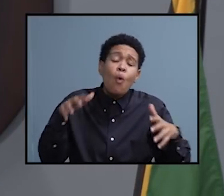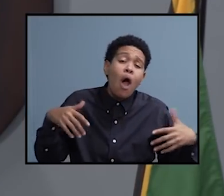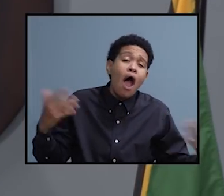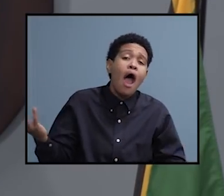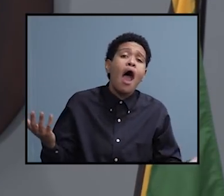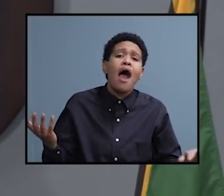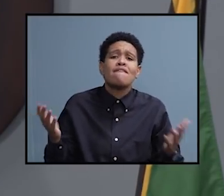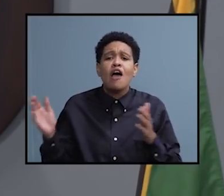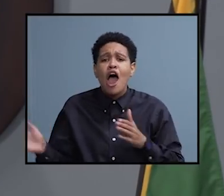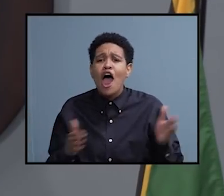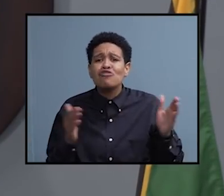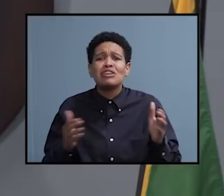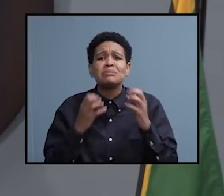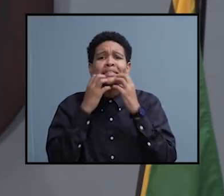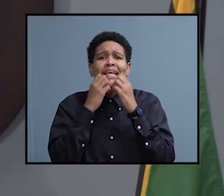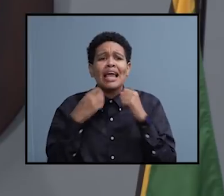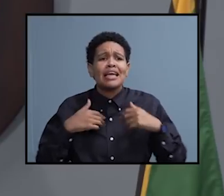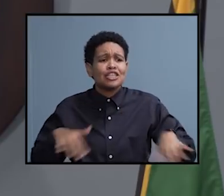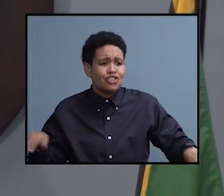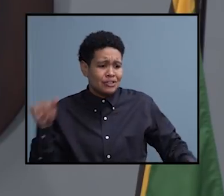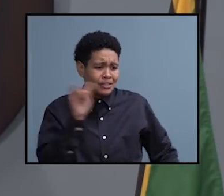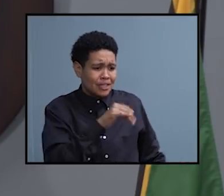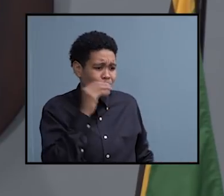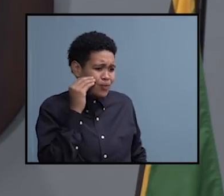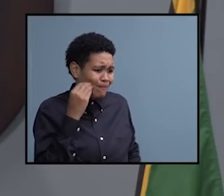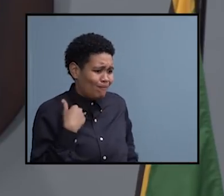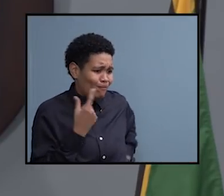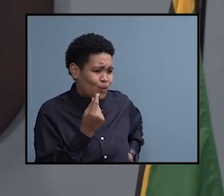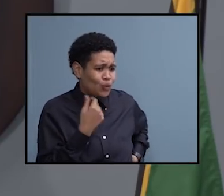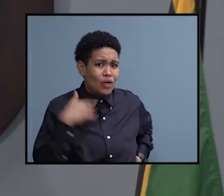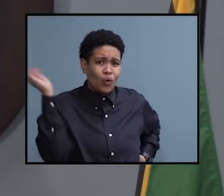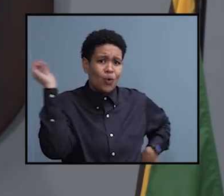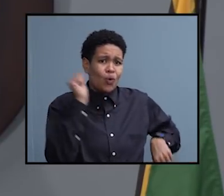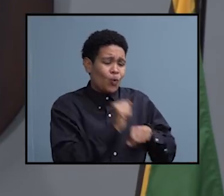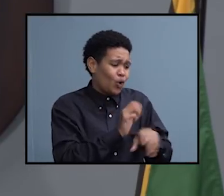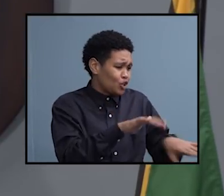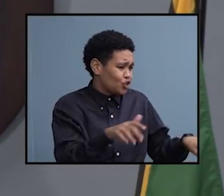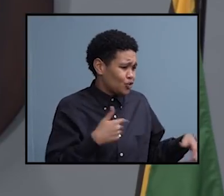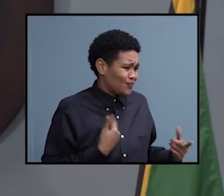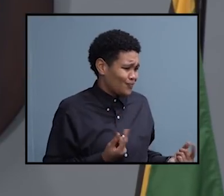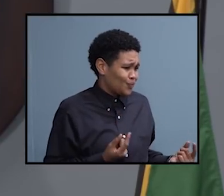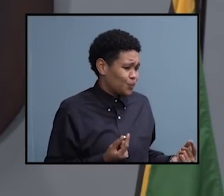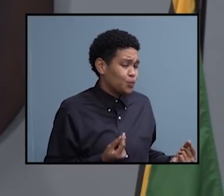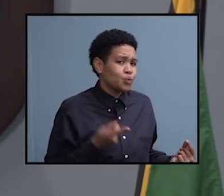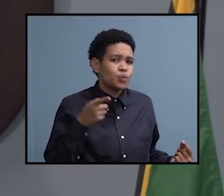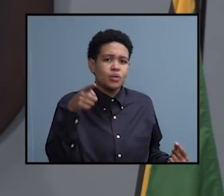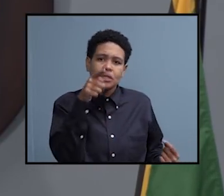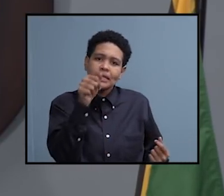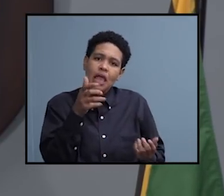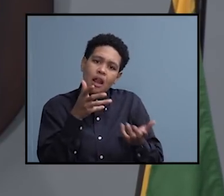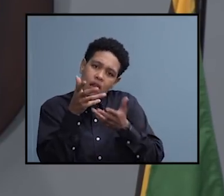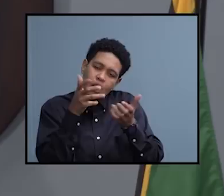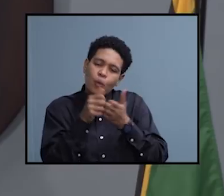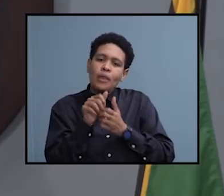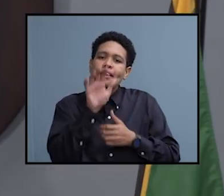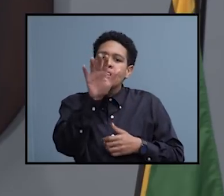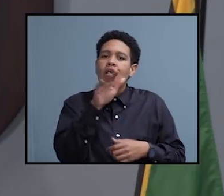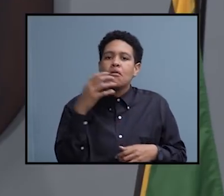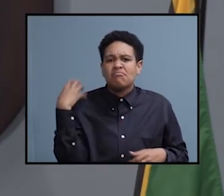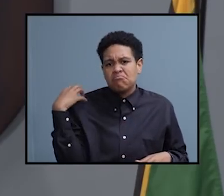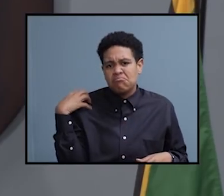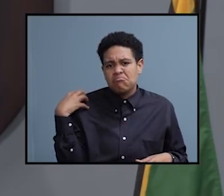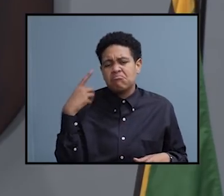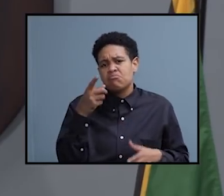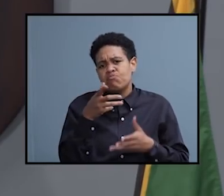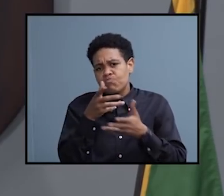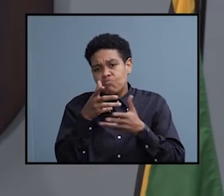care for their children at home if they were to go to work, they can negotiate with their employers,